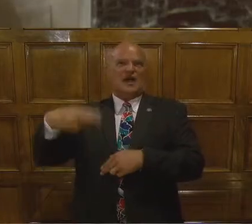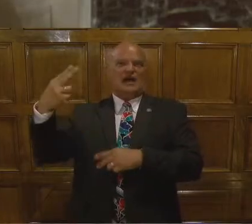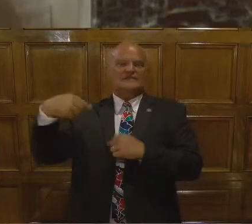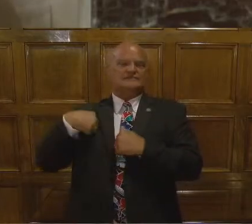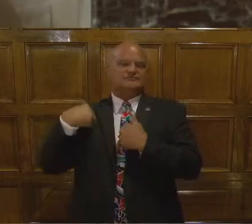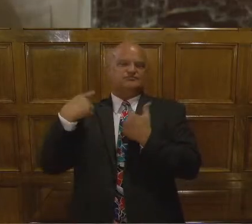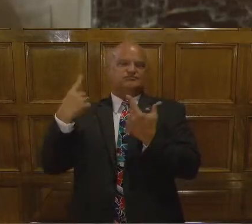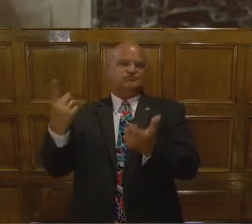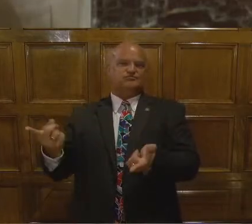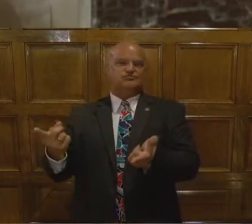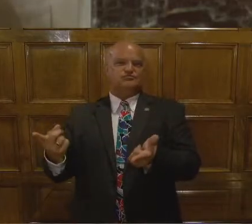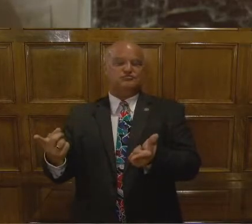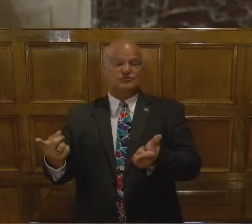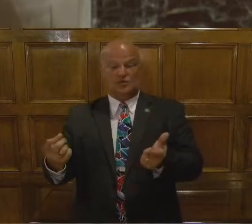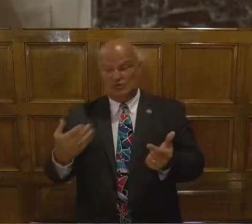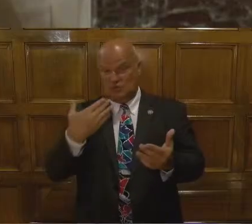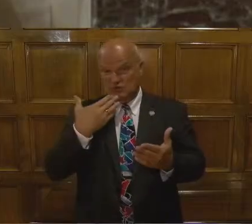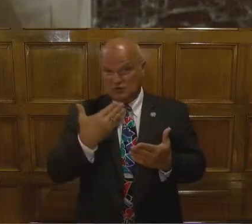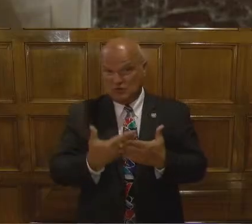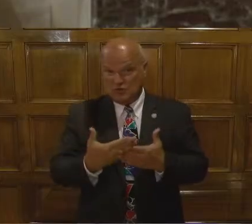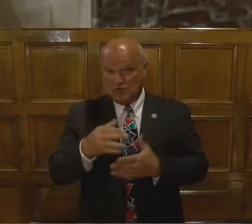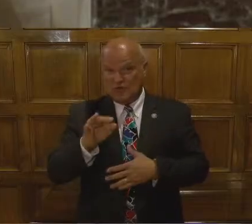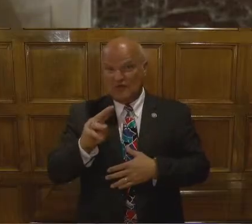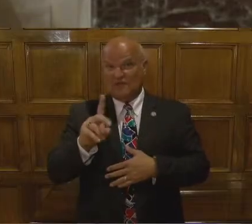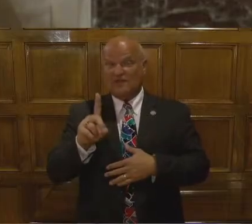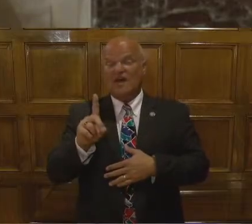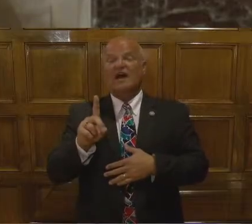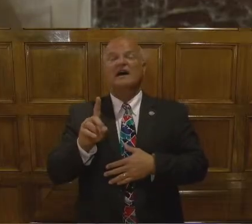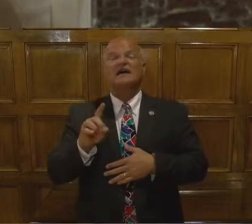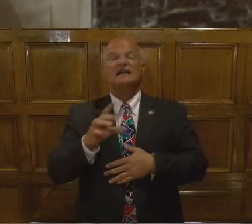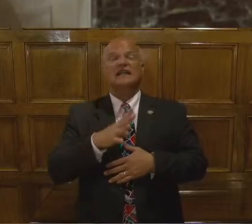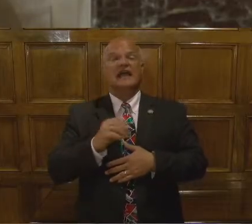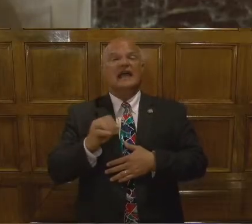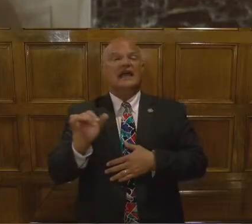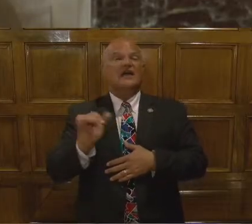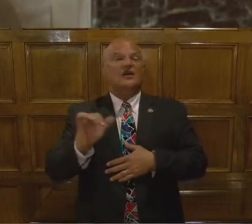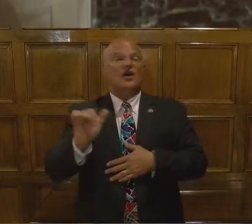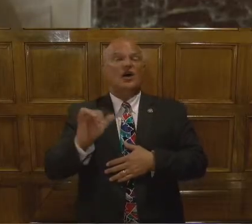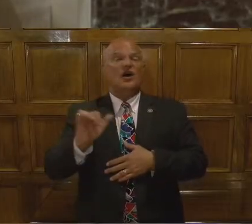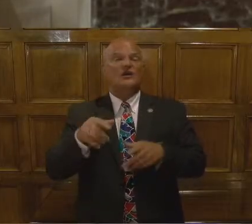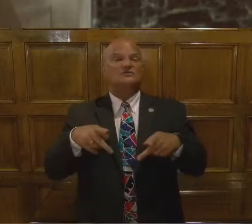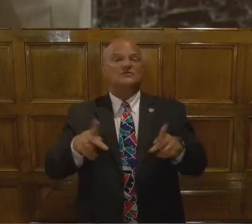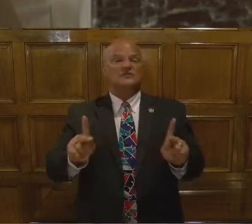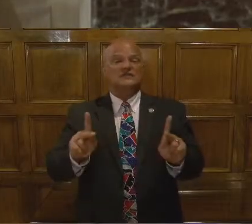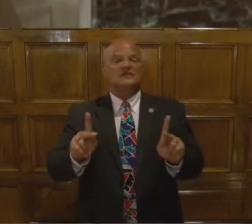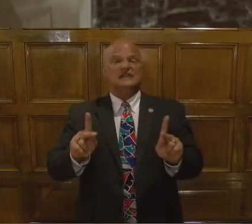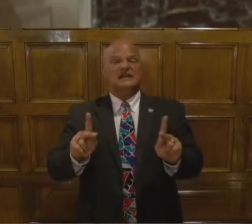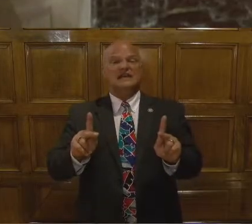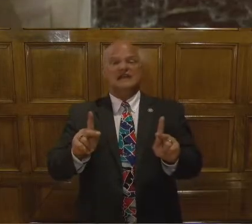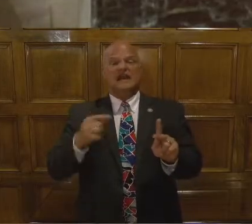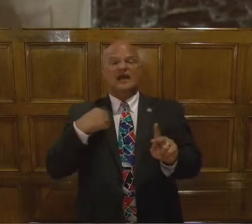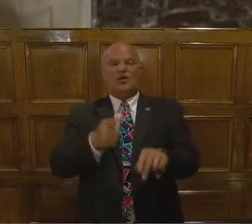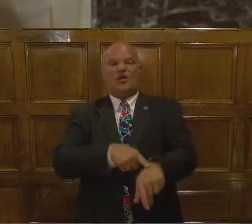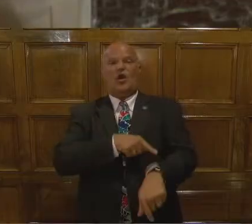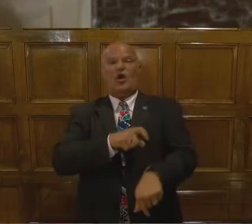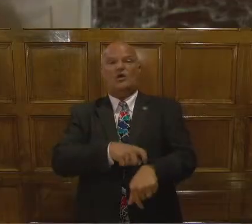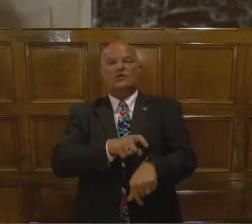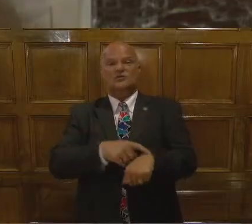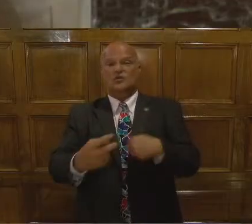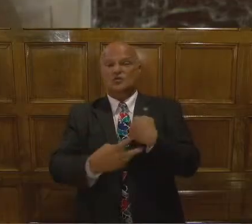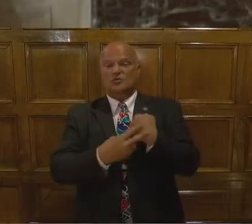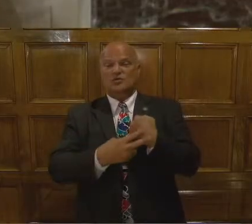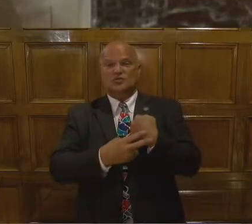healthy Medicaid trust fund. And even with that, it will also allow our long-term reserve fund to